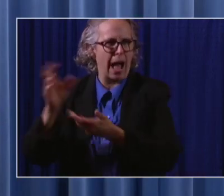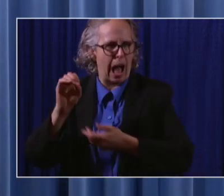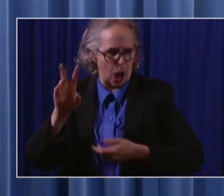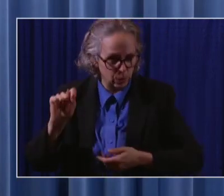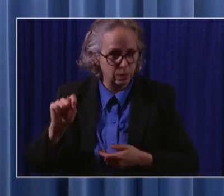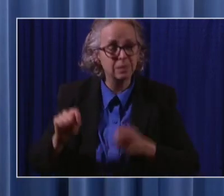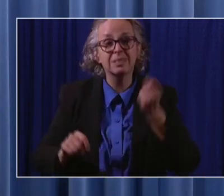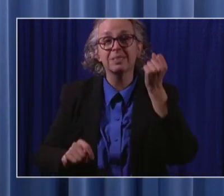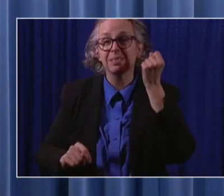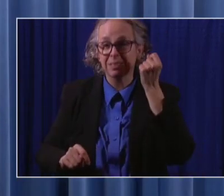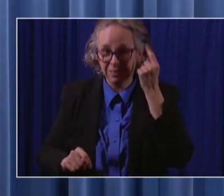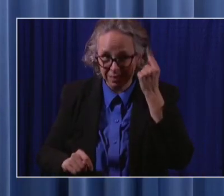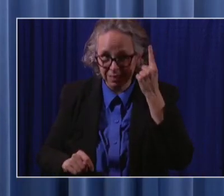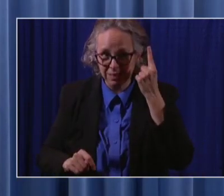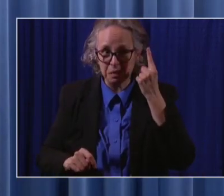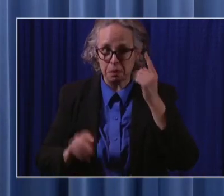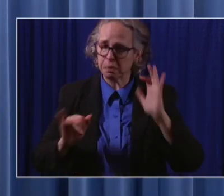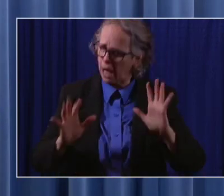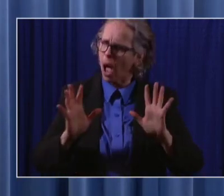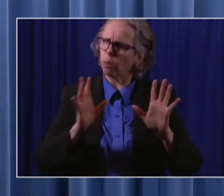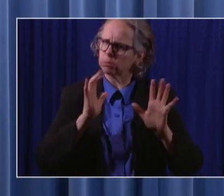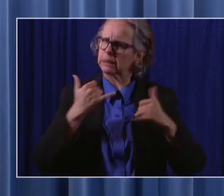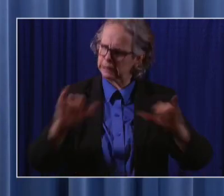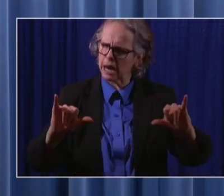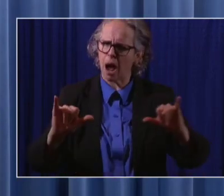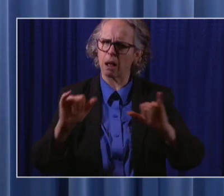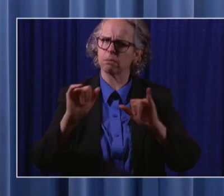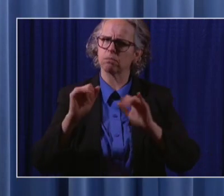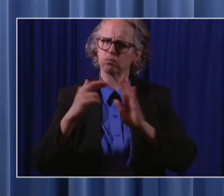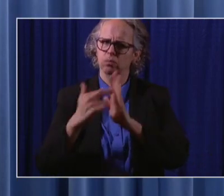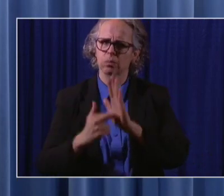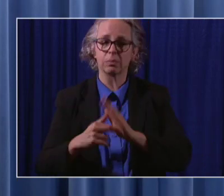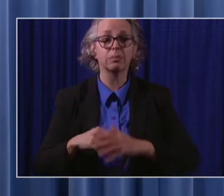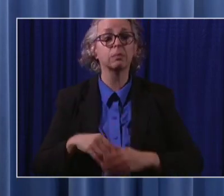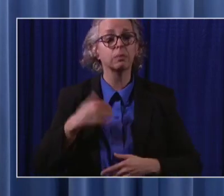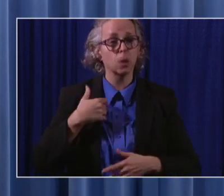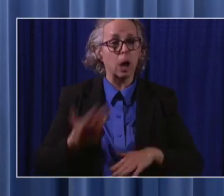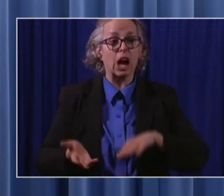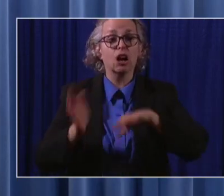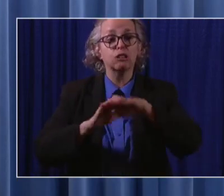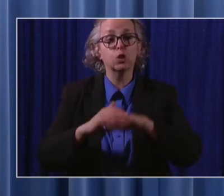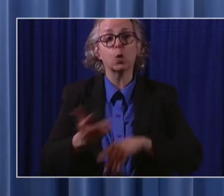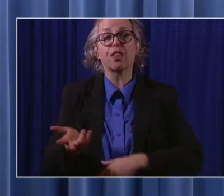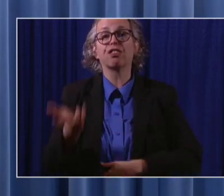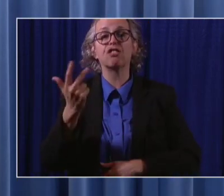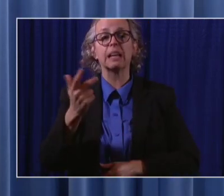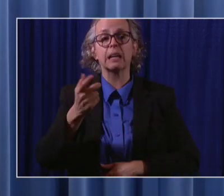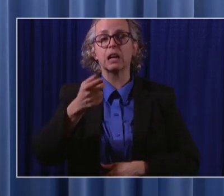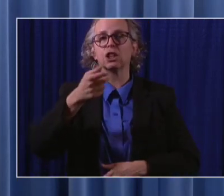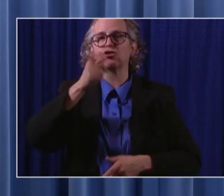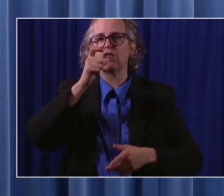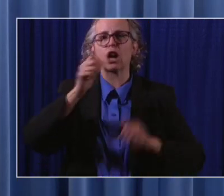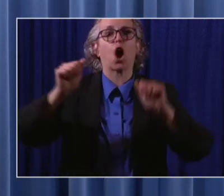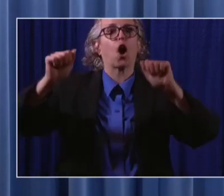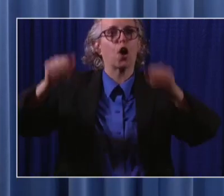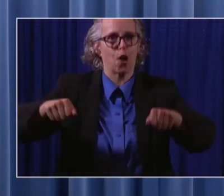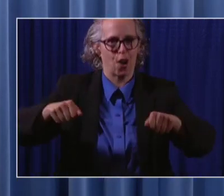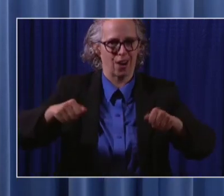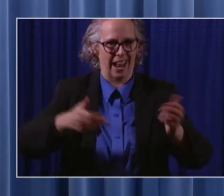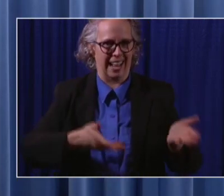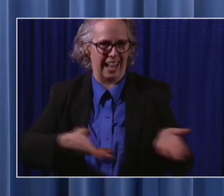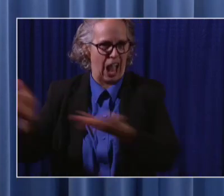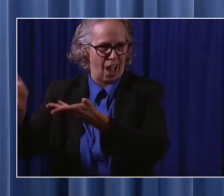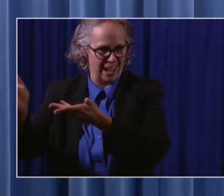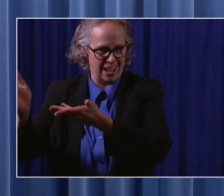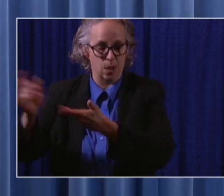And so that will be expanded to 3. So people will be able to go carry out, get the drinks, and go